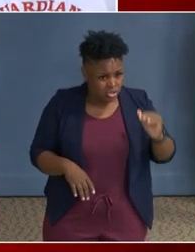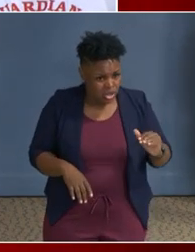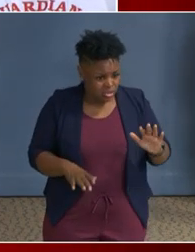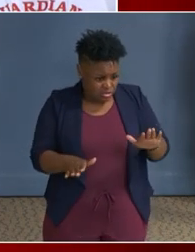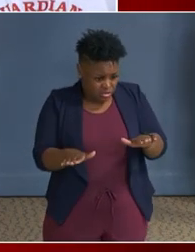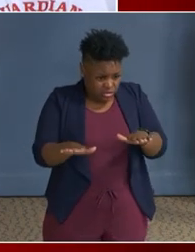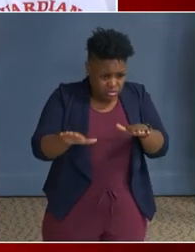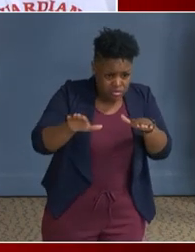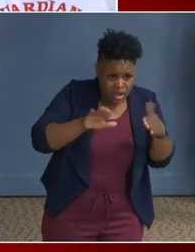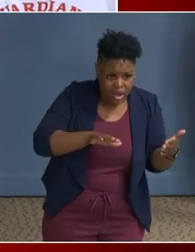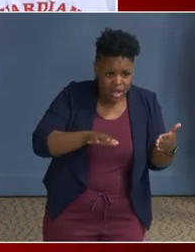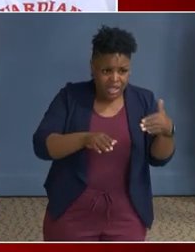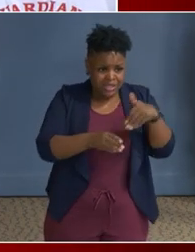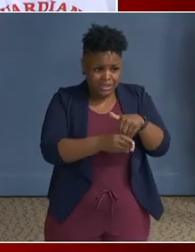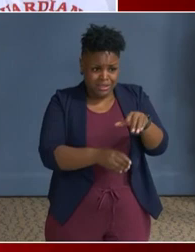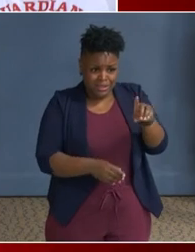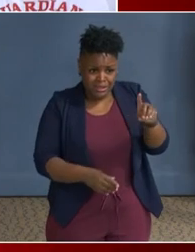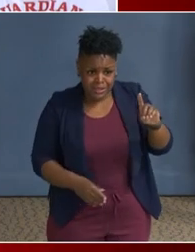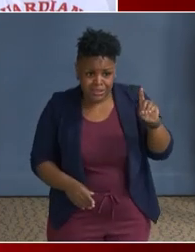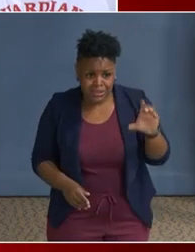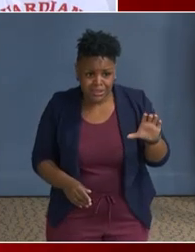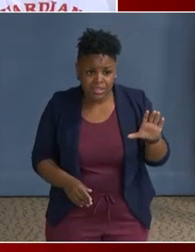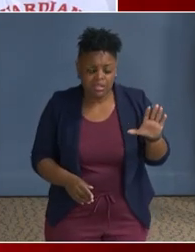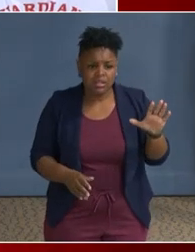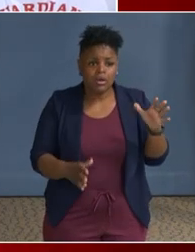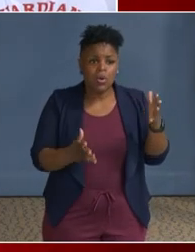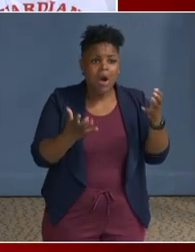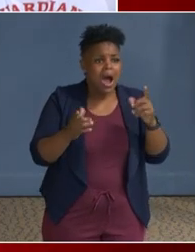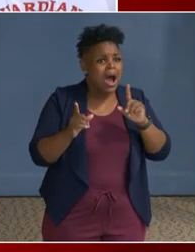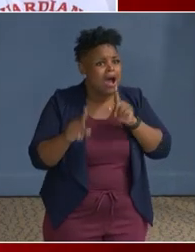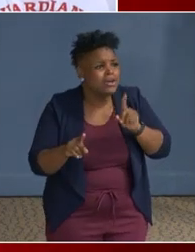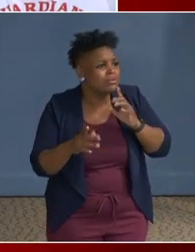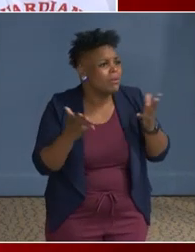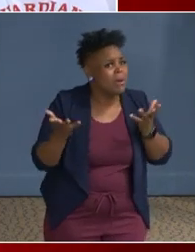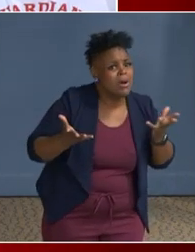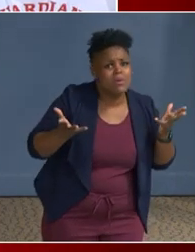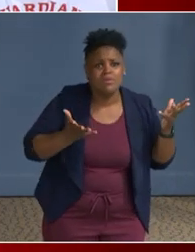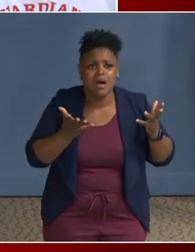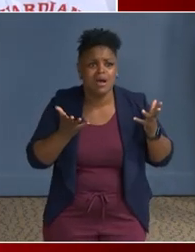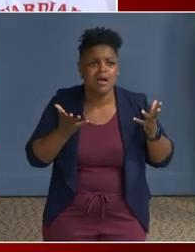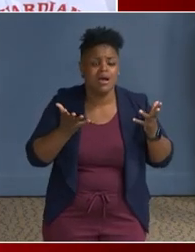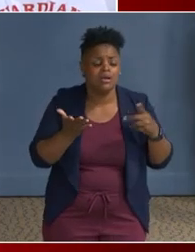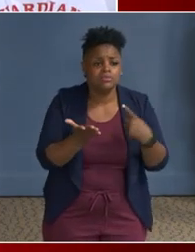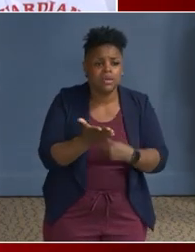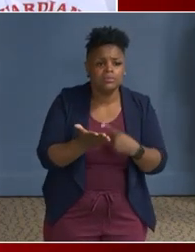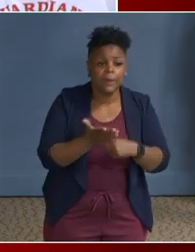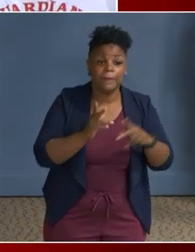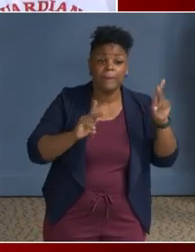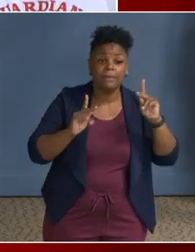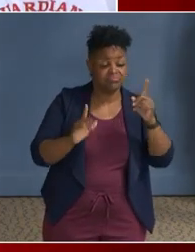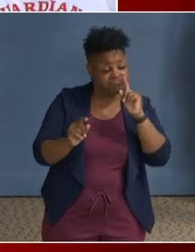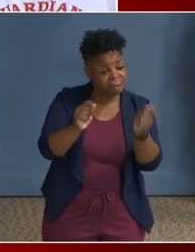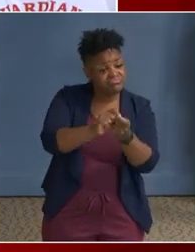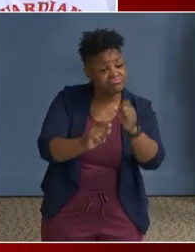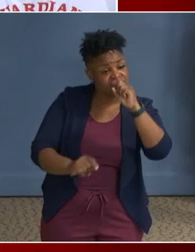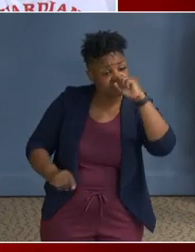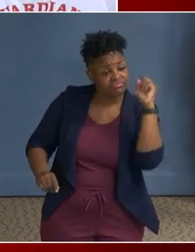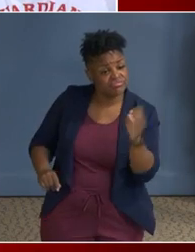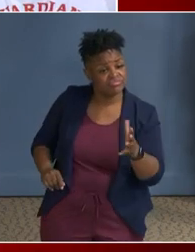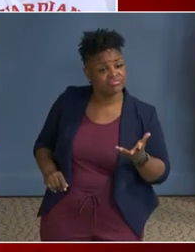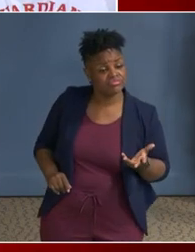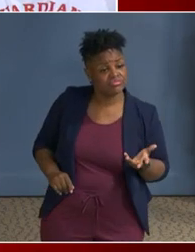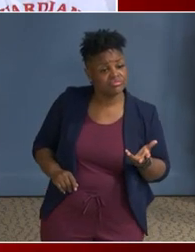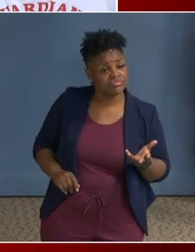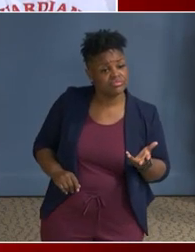city. And they want answers. Sometimes people want revenge, which we're also